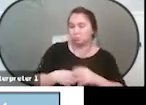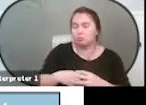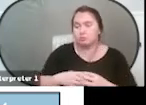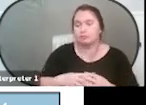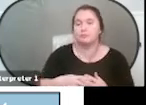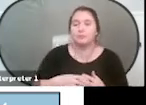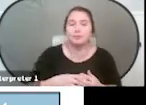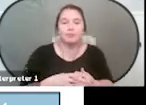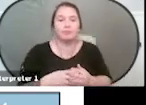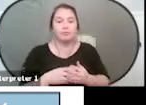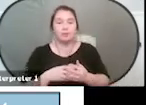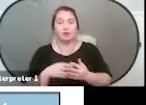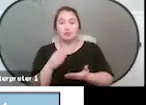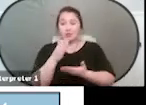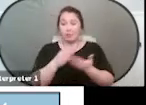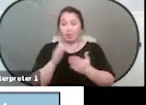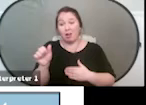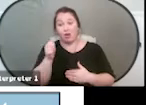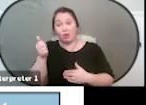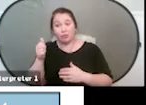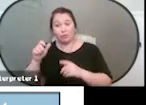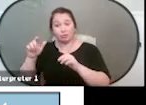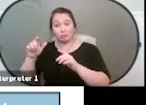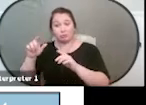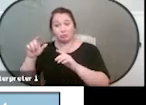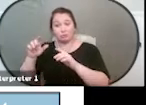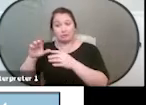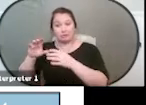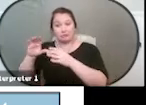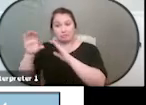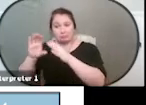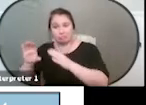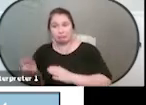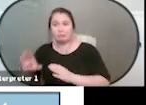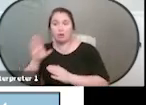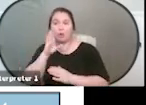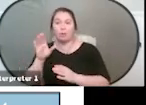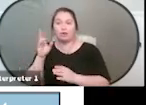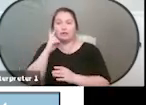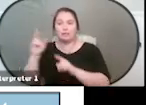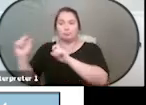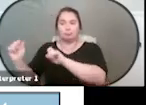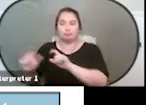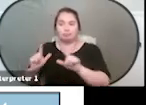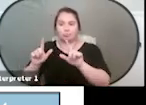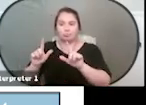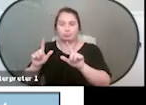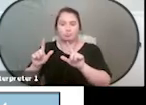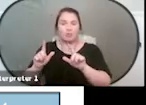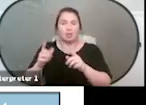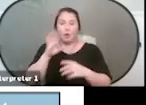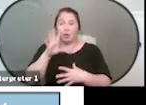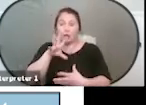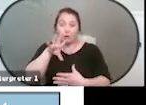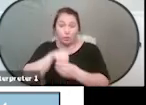the subsequent slides, we're going to be talking about total project costs. And so that'll include things like,